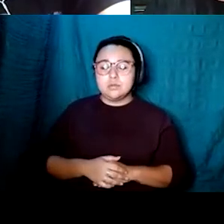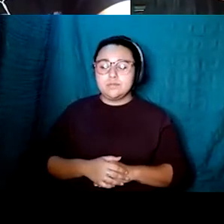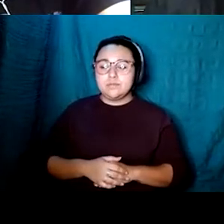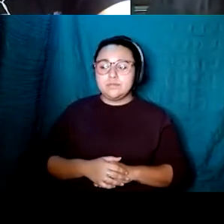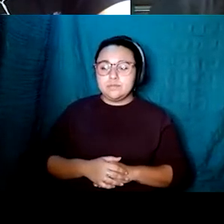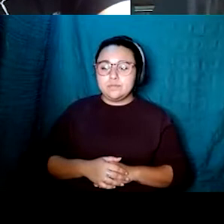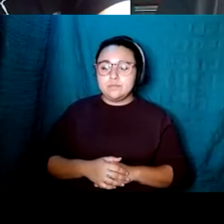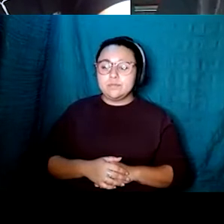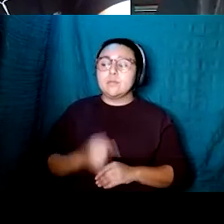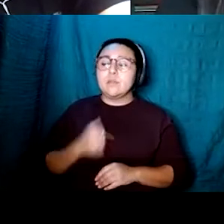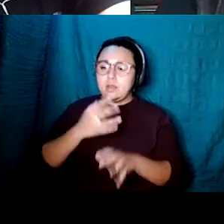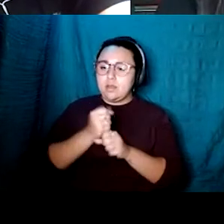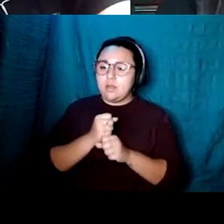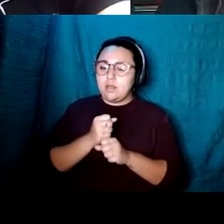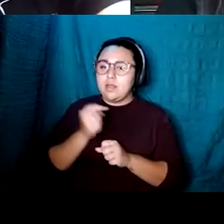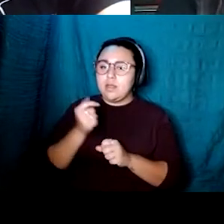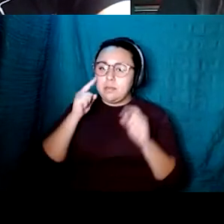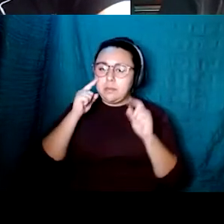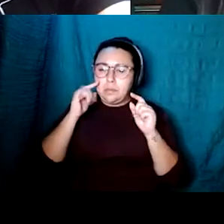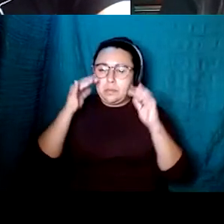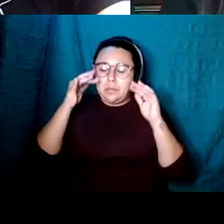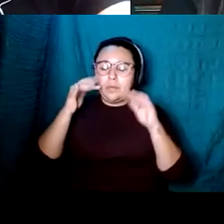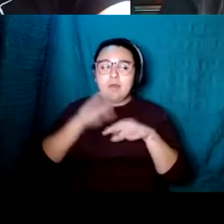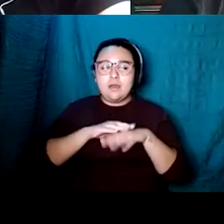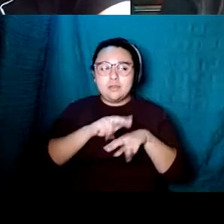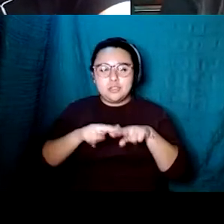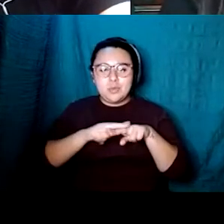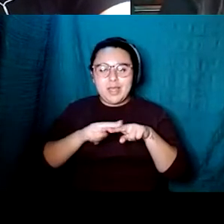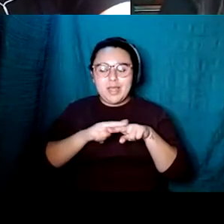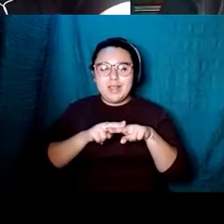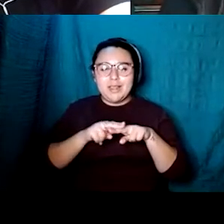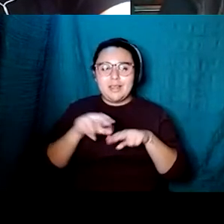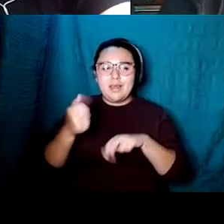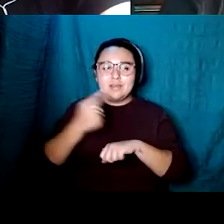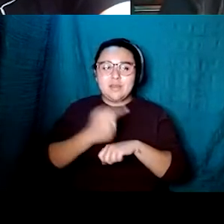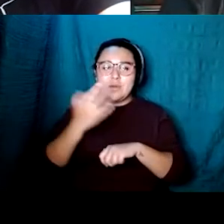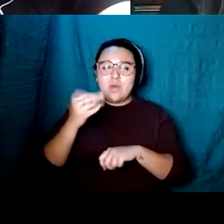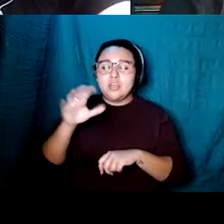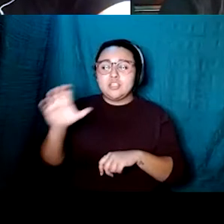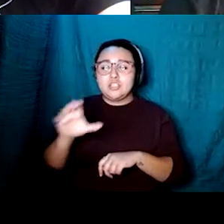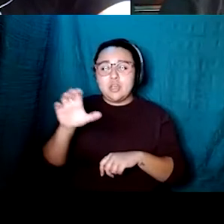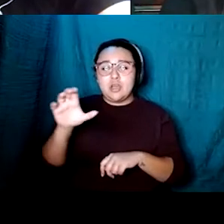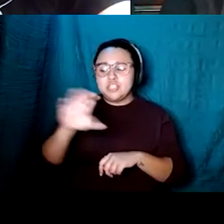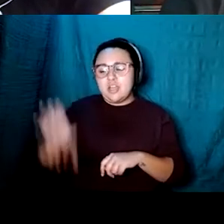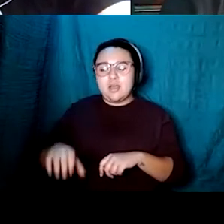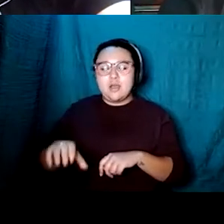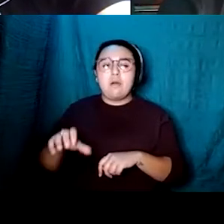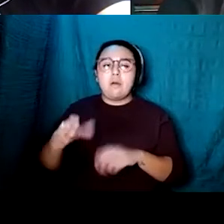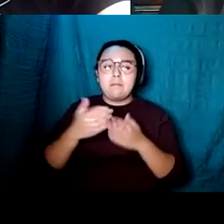I got a little teary-eyed on the train the other day when I found out that the Chicago Public Library has Fat and